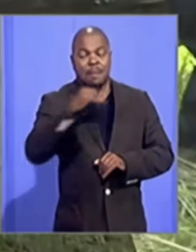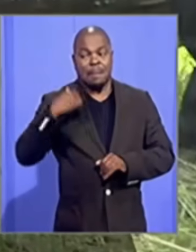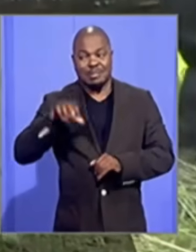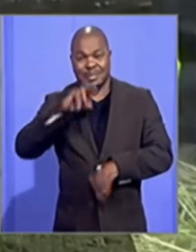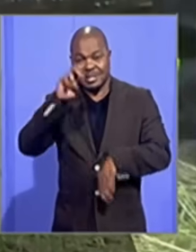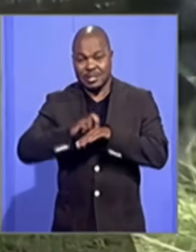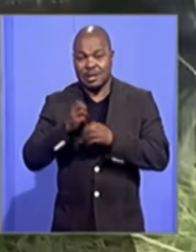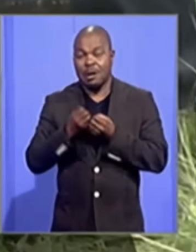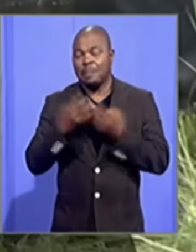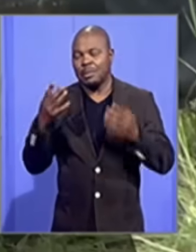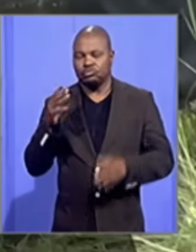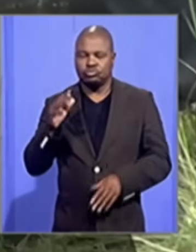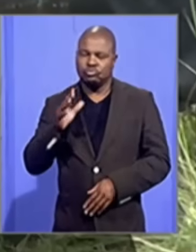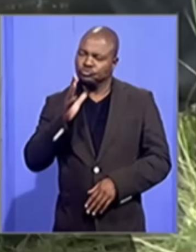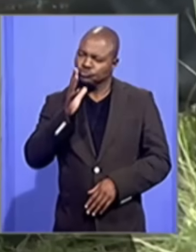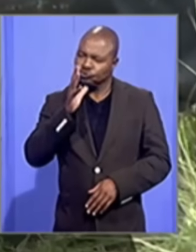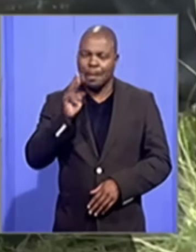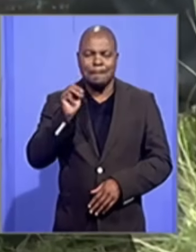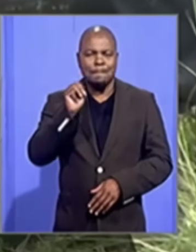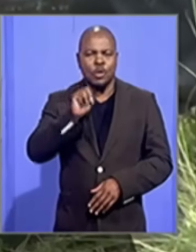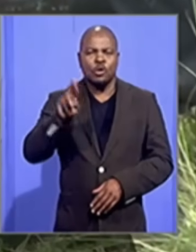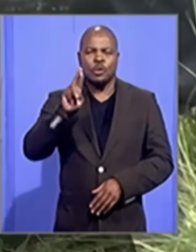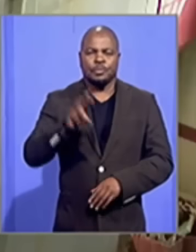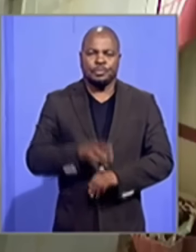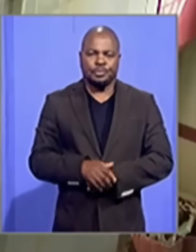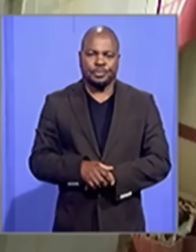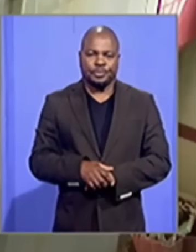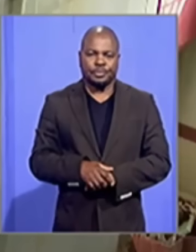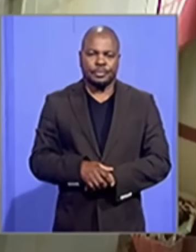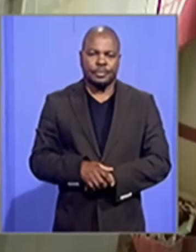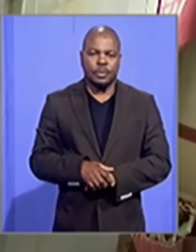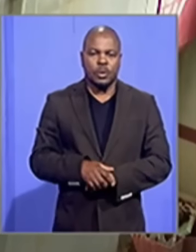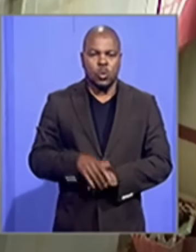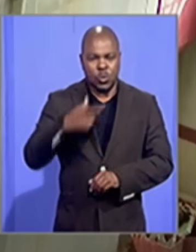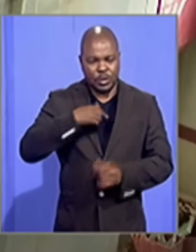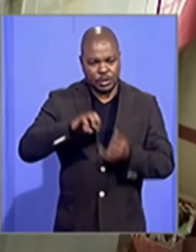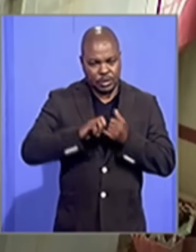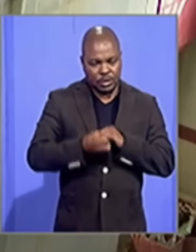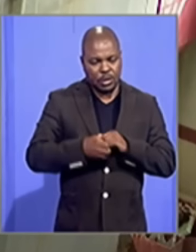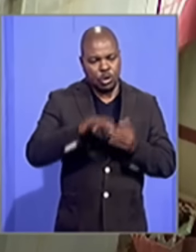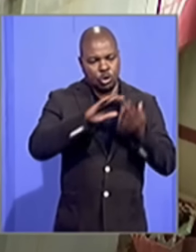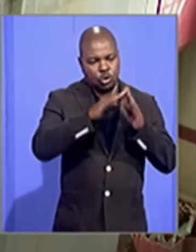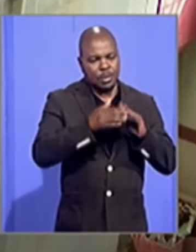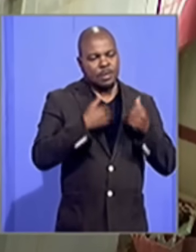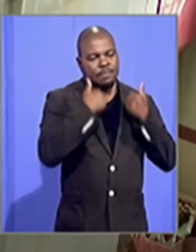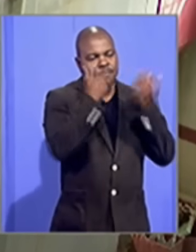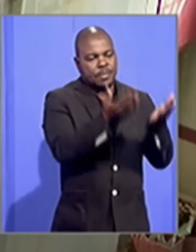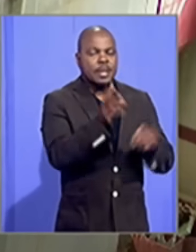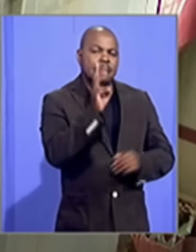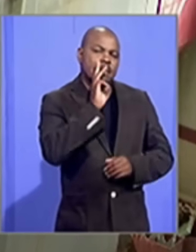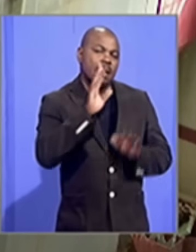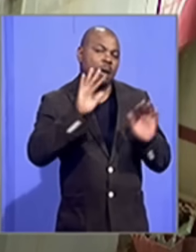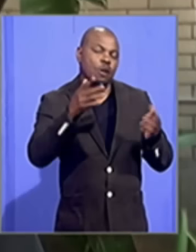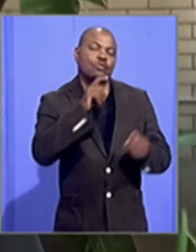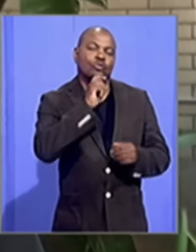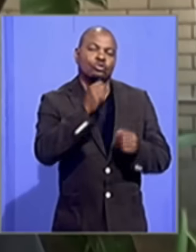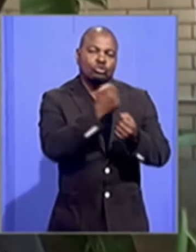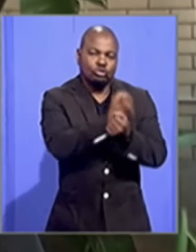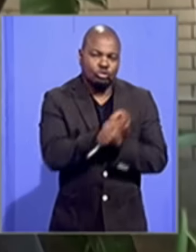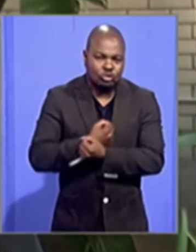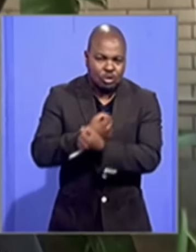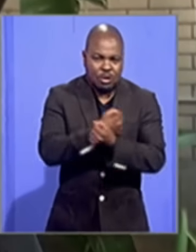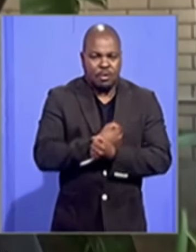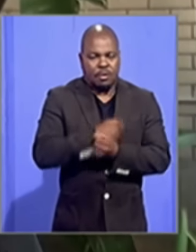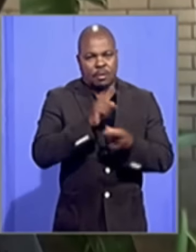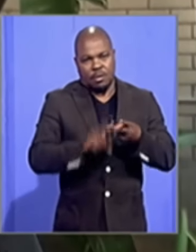di milioni tsa diranta. Ntse re le ka mogwa wa hore re first chaba metsi ka mogwa wa di traka re ne re thutele